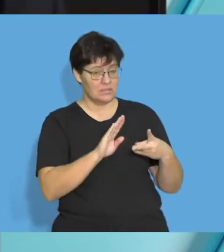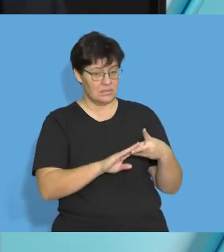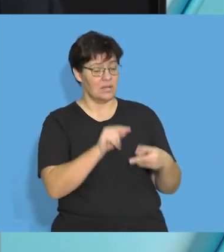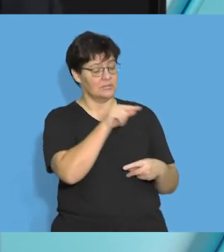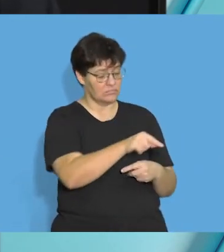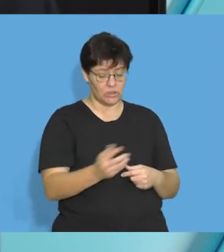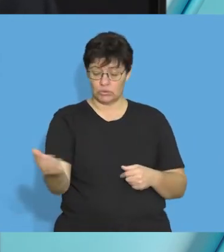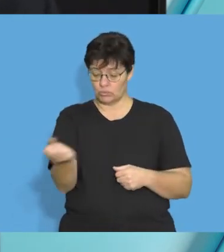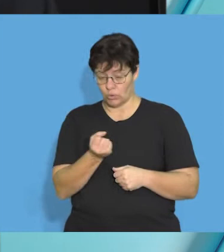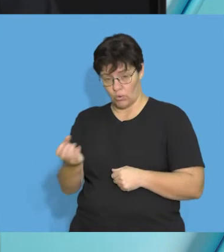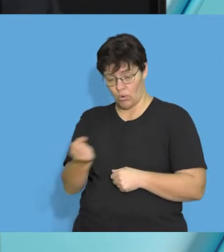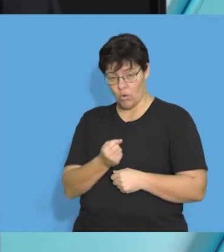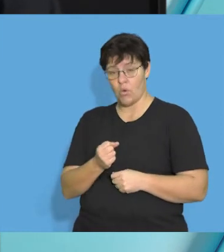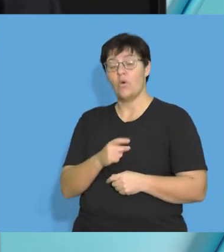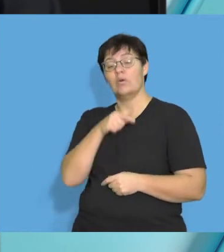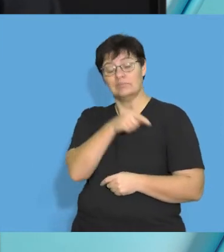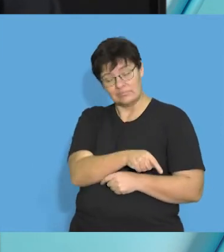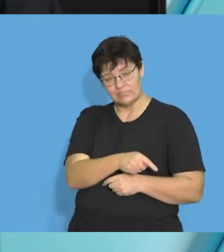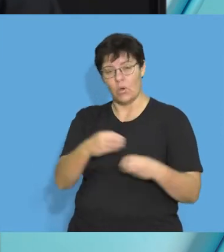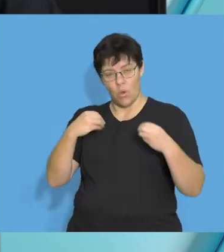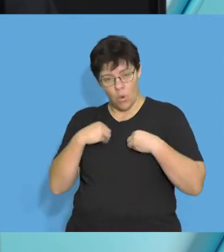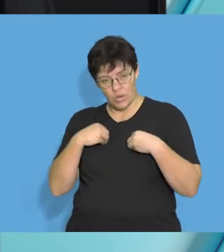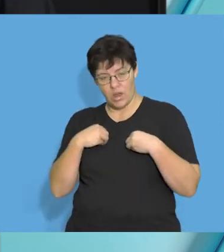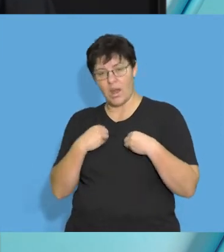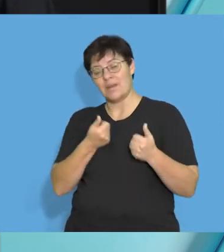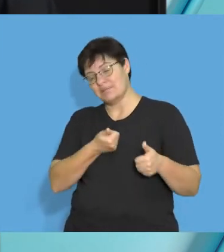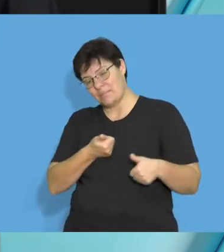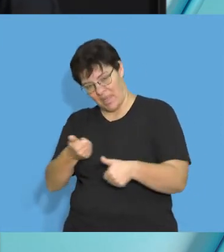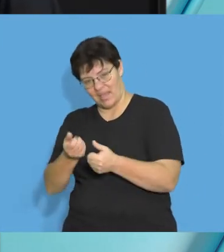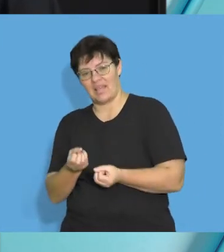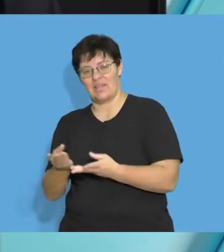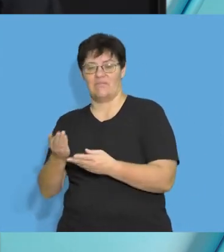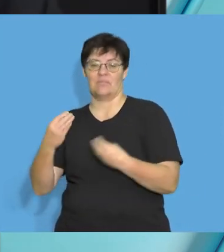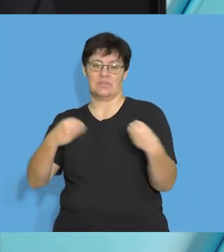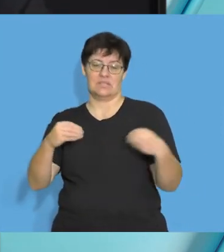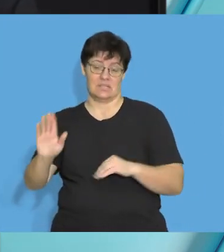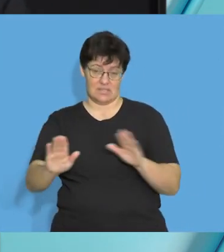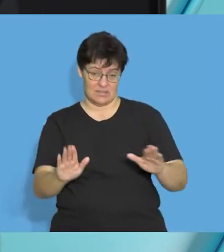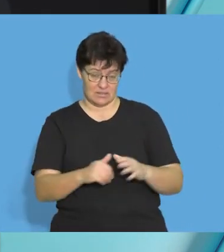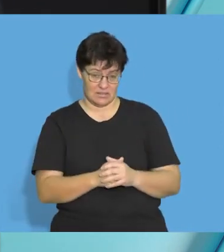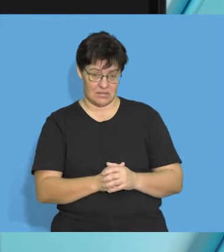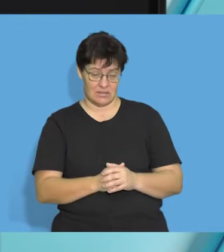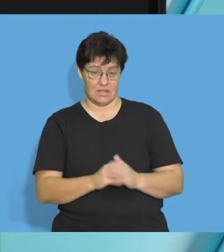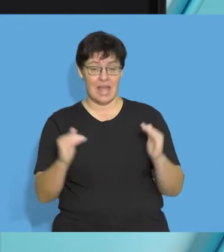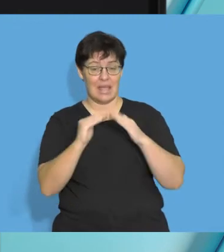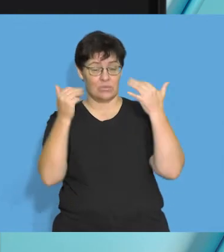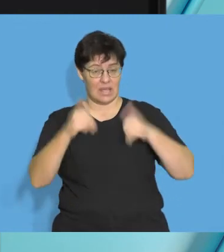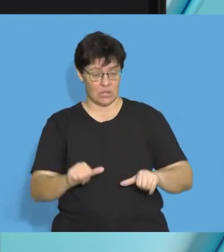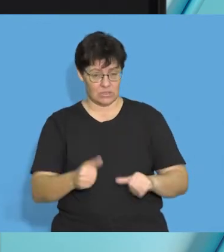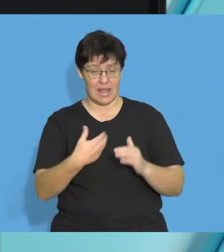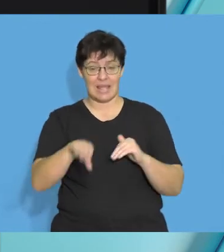account represents what the owner owes the business. I repeat, equity account, capital